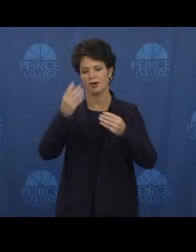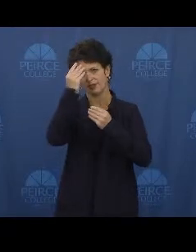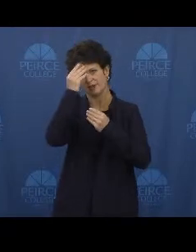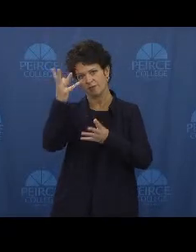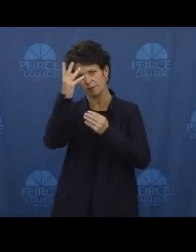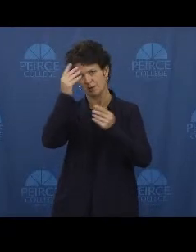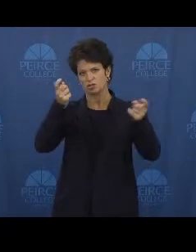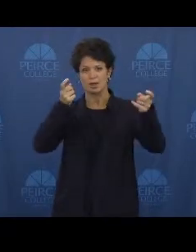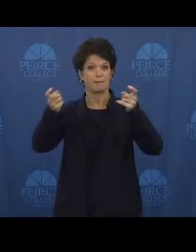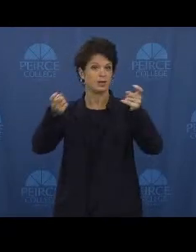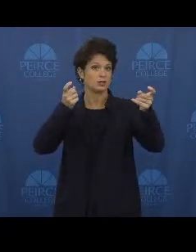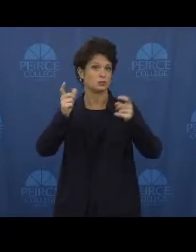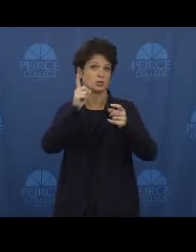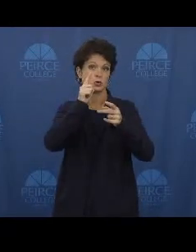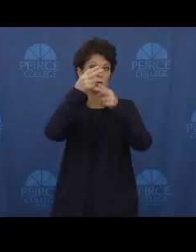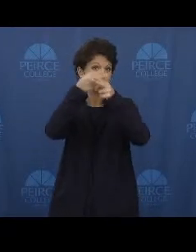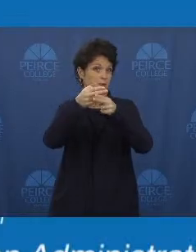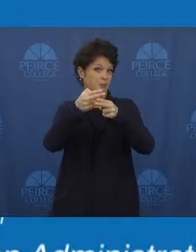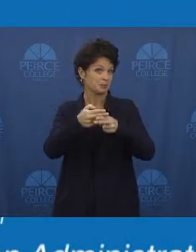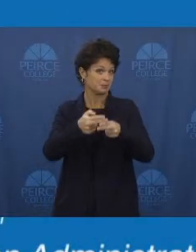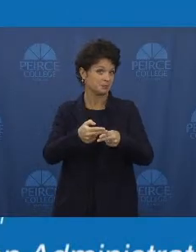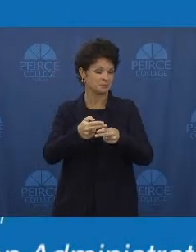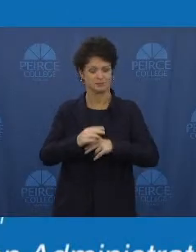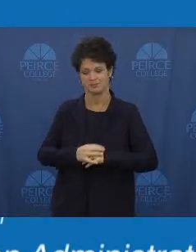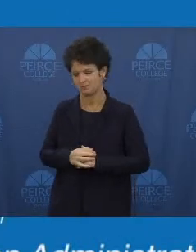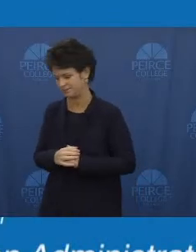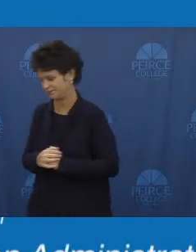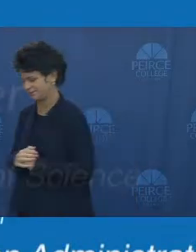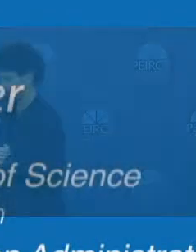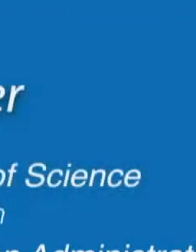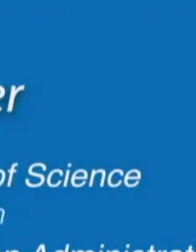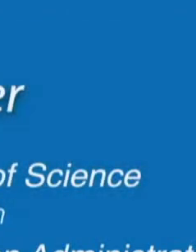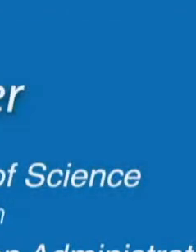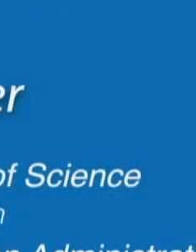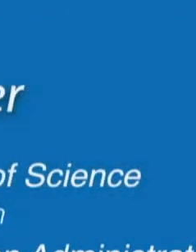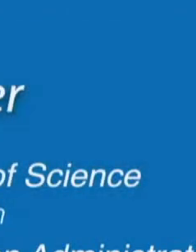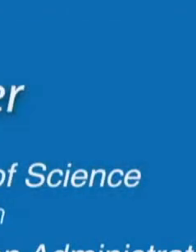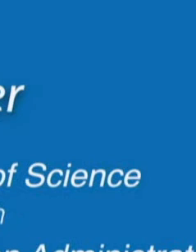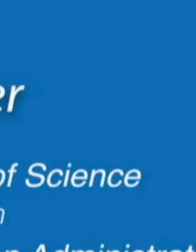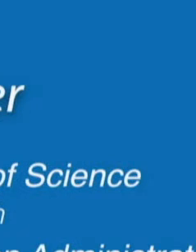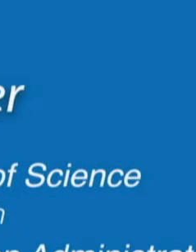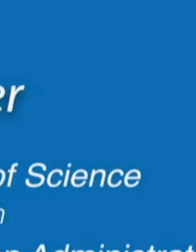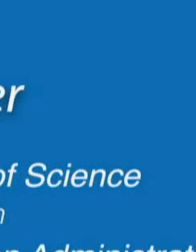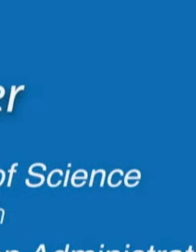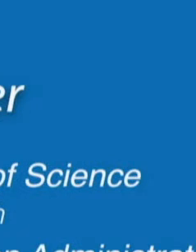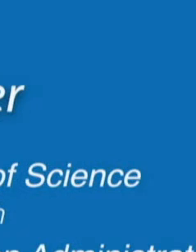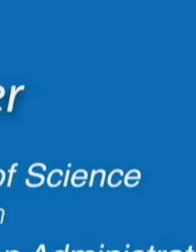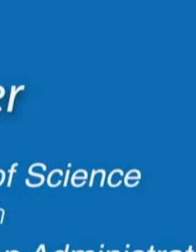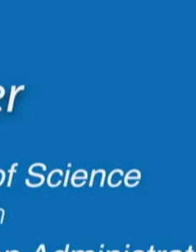Information Administration are Cheryl Carter, cum laude.